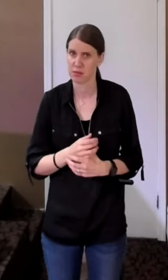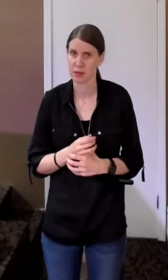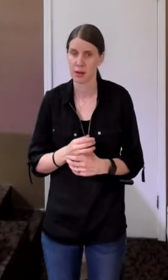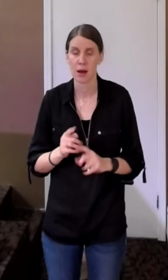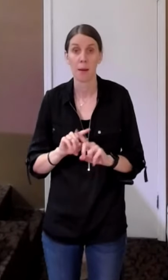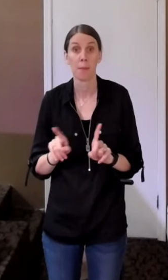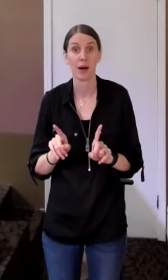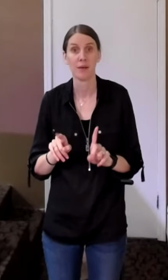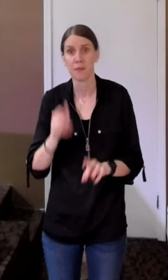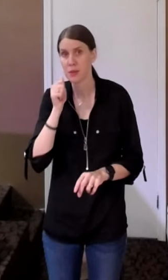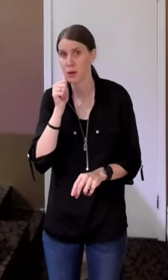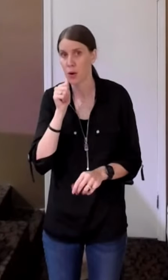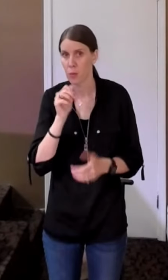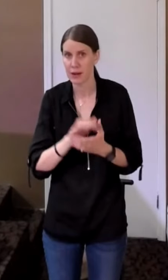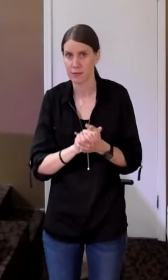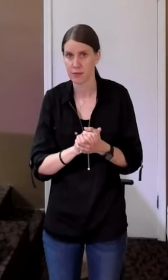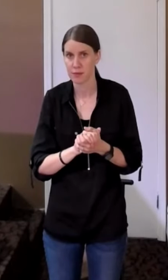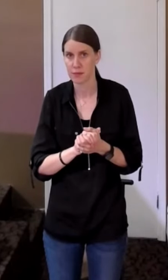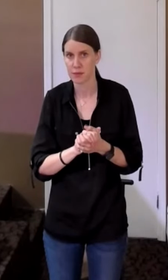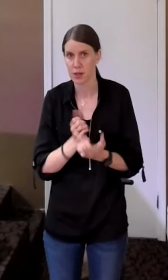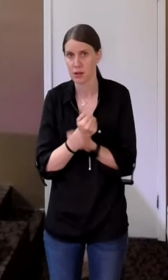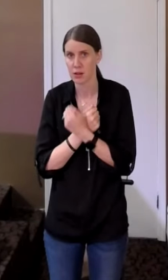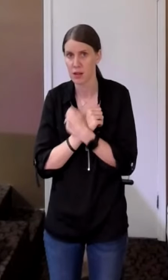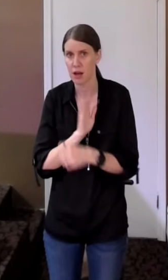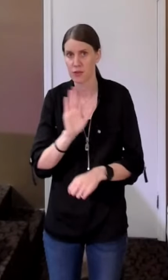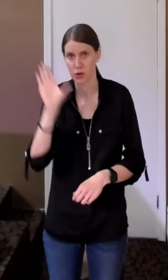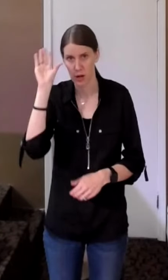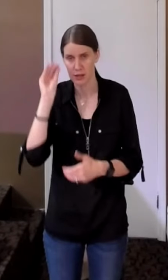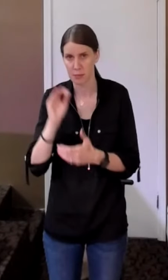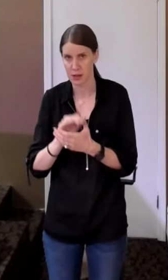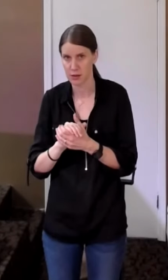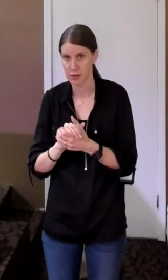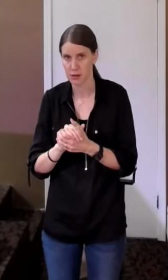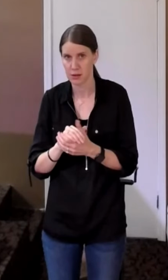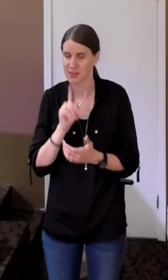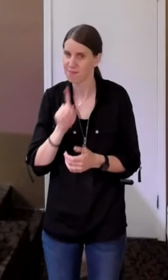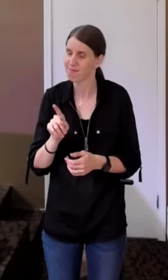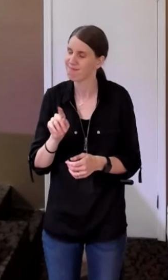But a wife that loves her husband can say, you know,